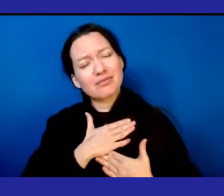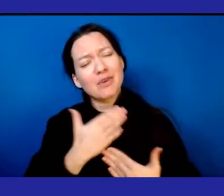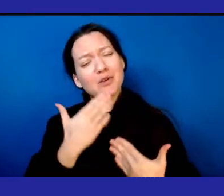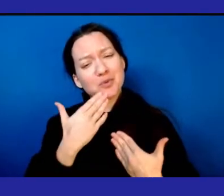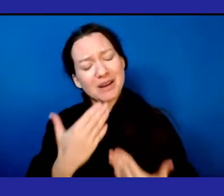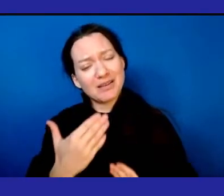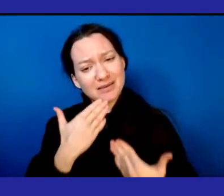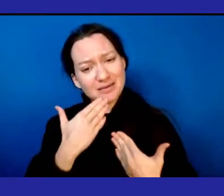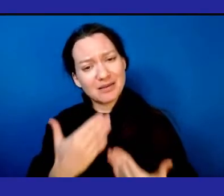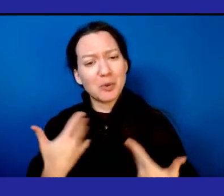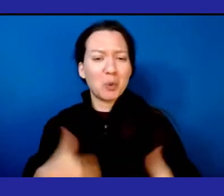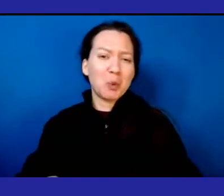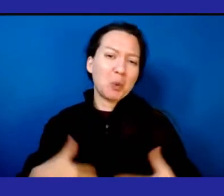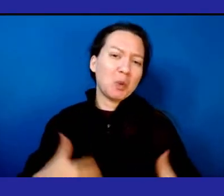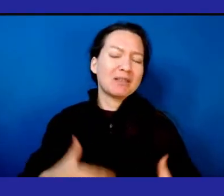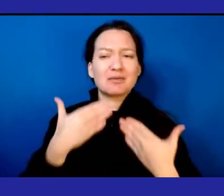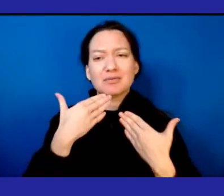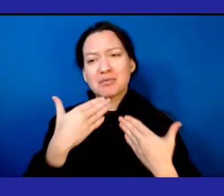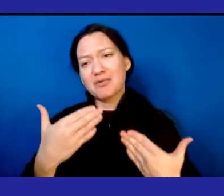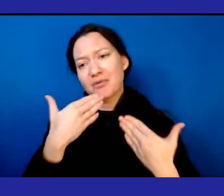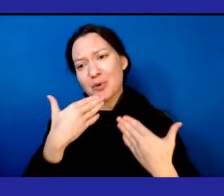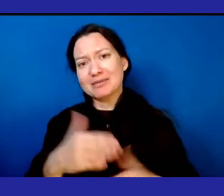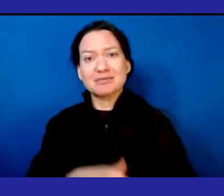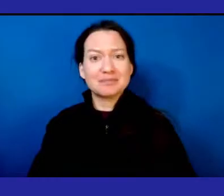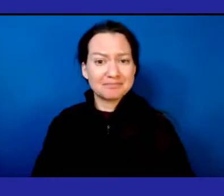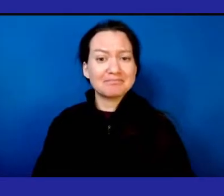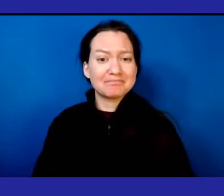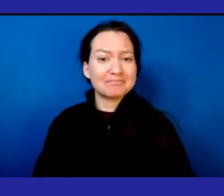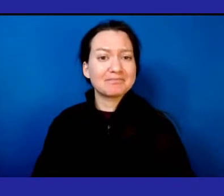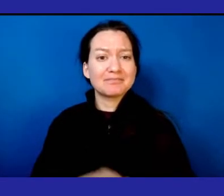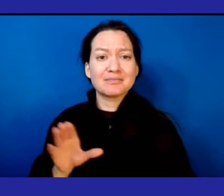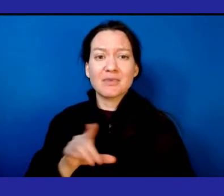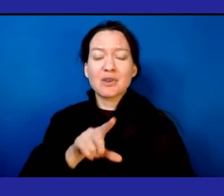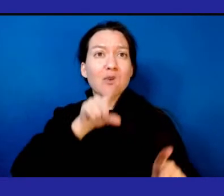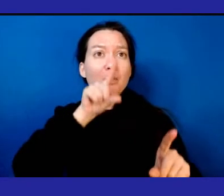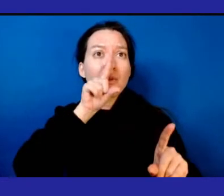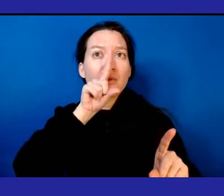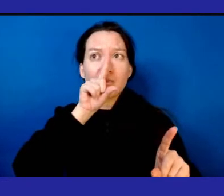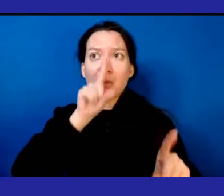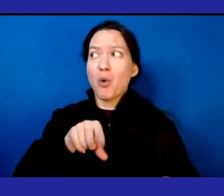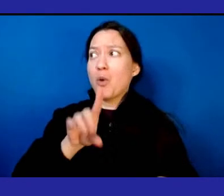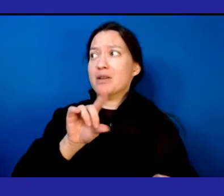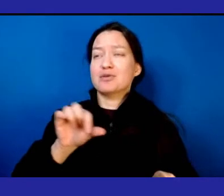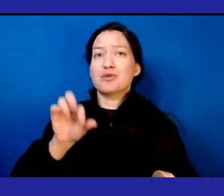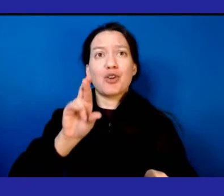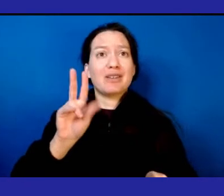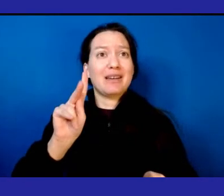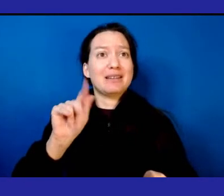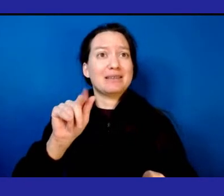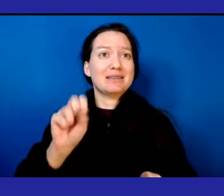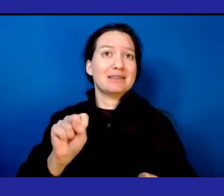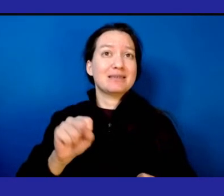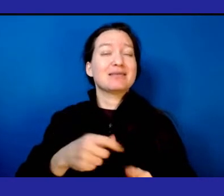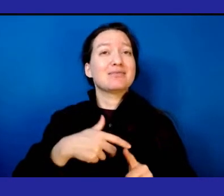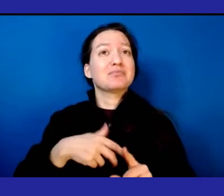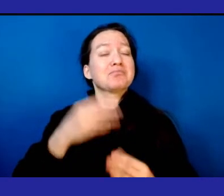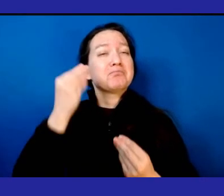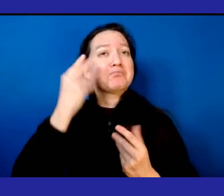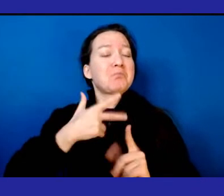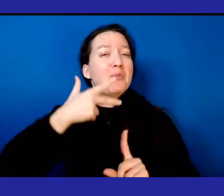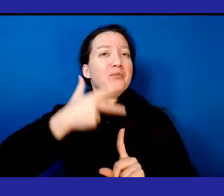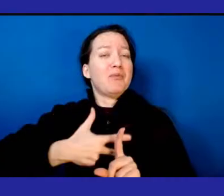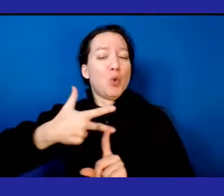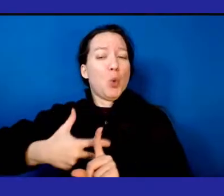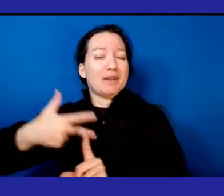so, so grateful for the report that Dr. Katz give us every quarter.